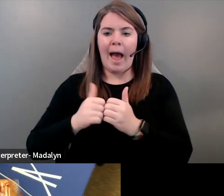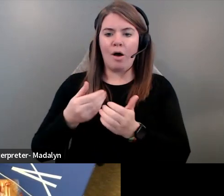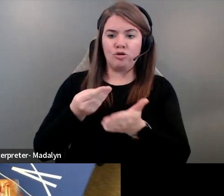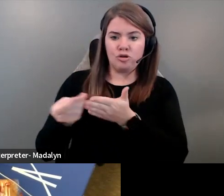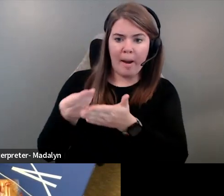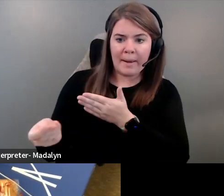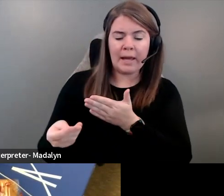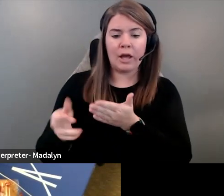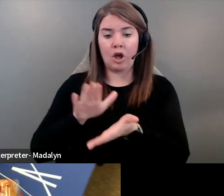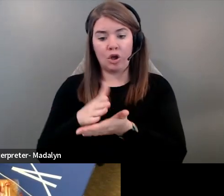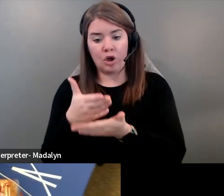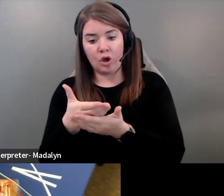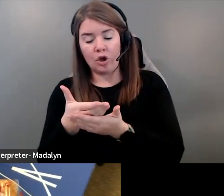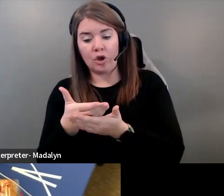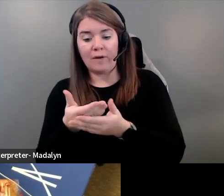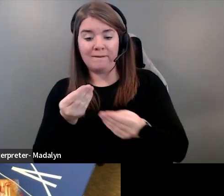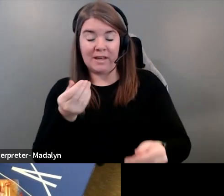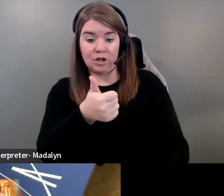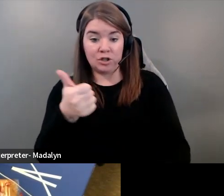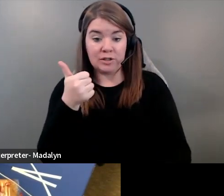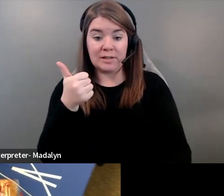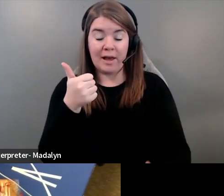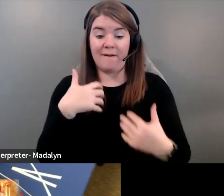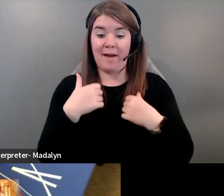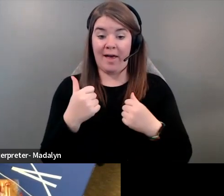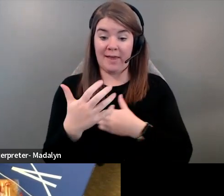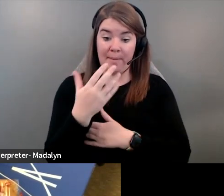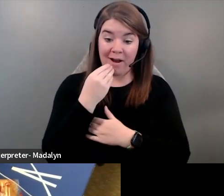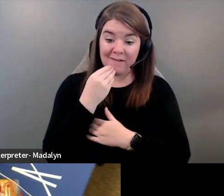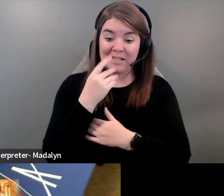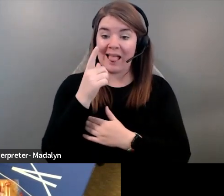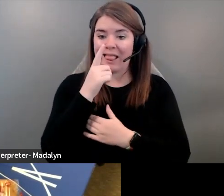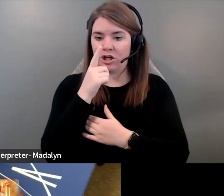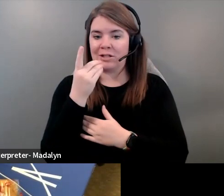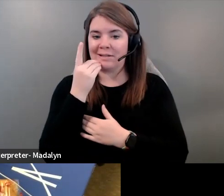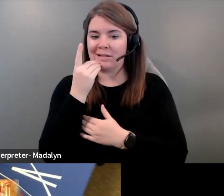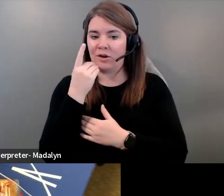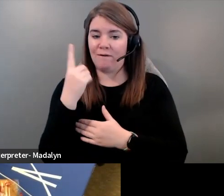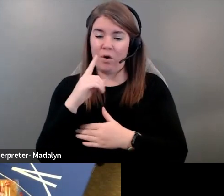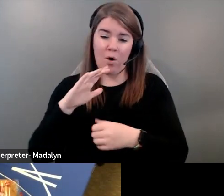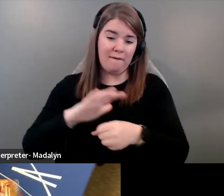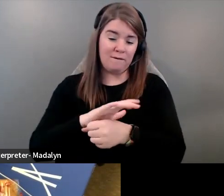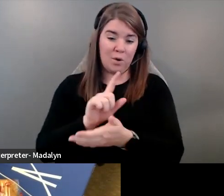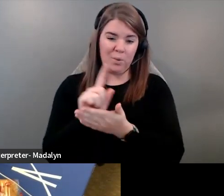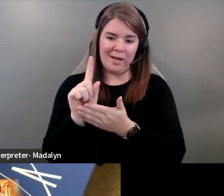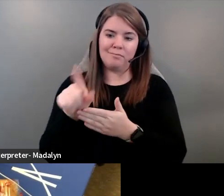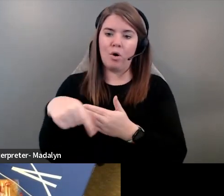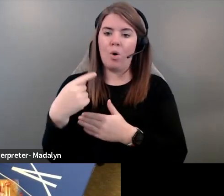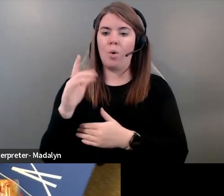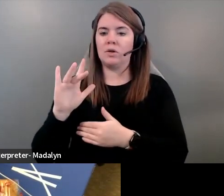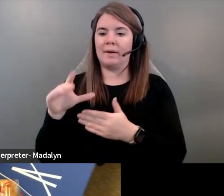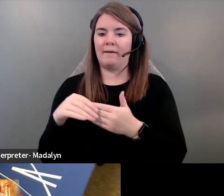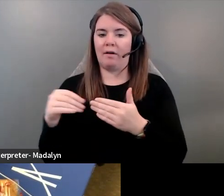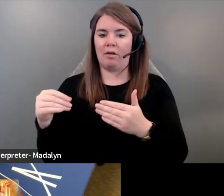feed yourself healthy meals, breakfast, lunch, and dinner for a whole week for $25.